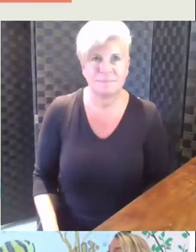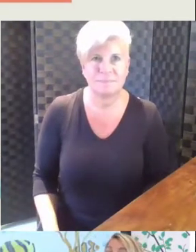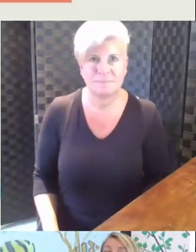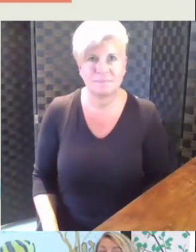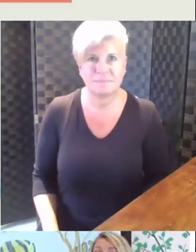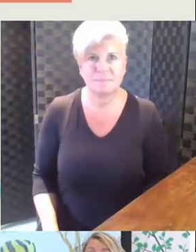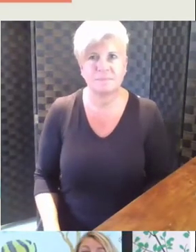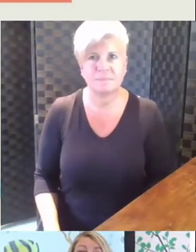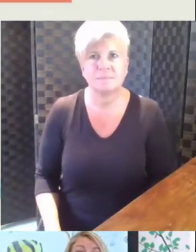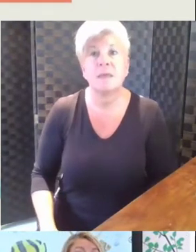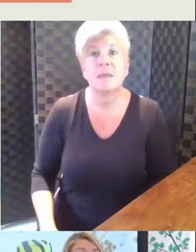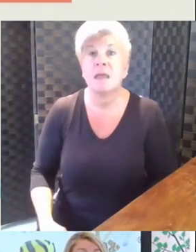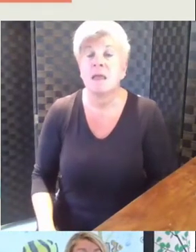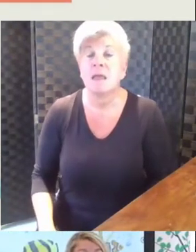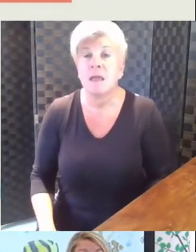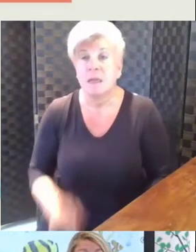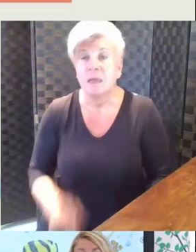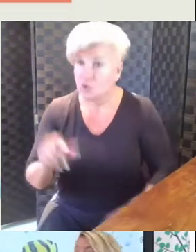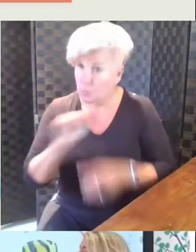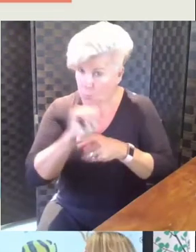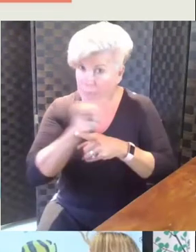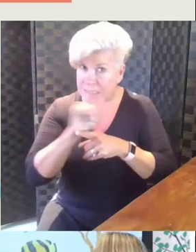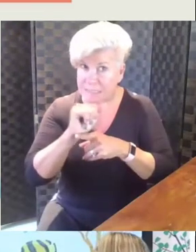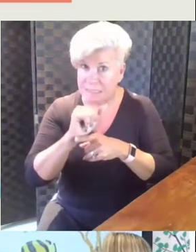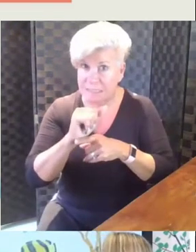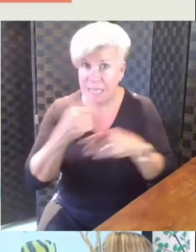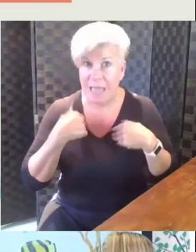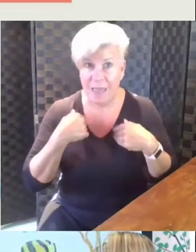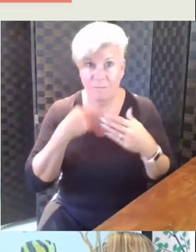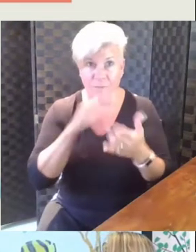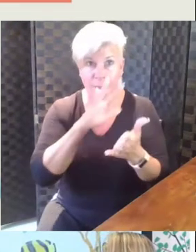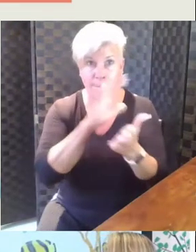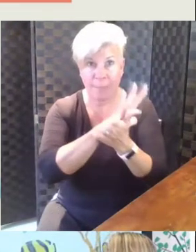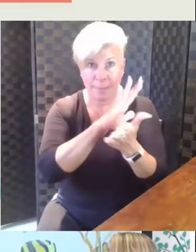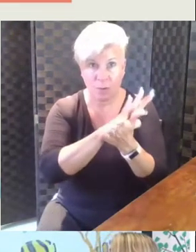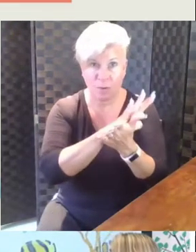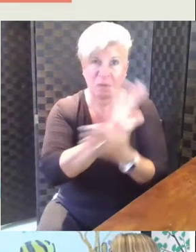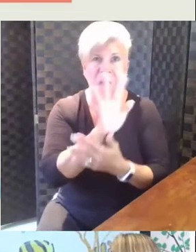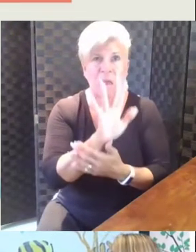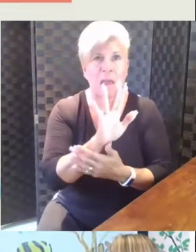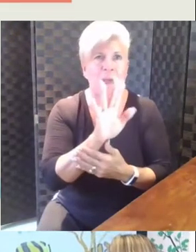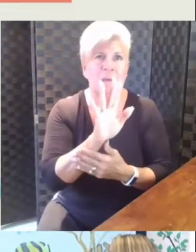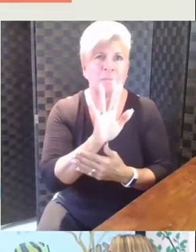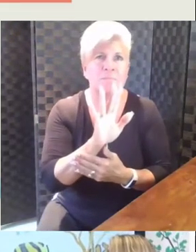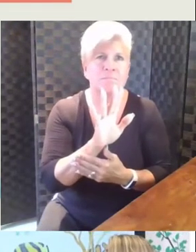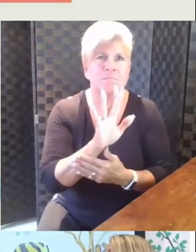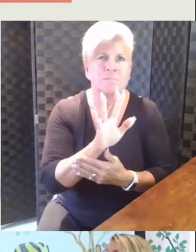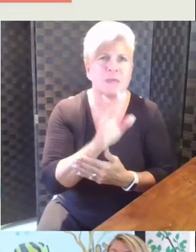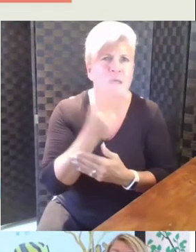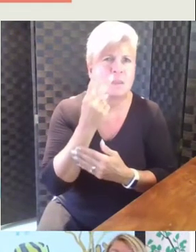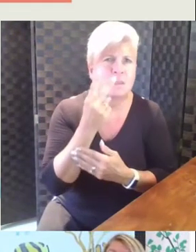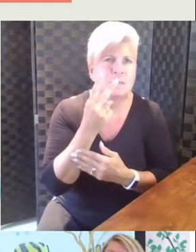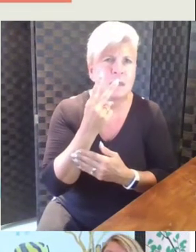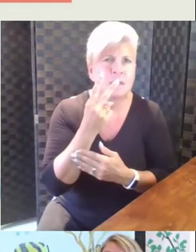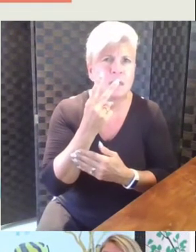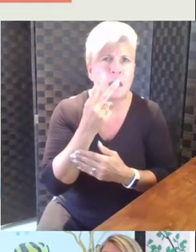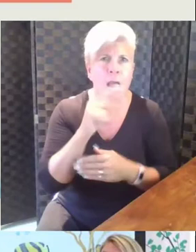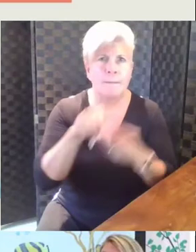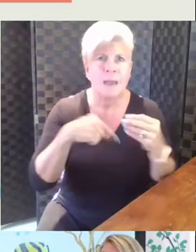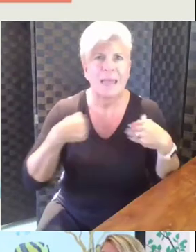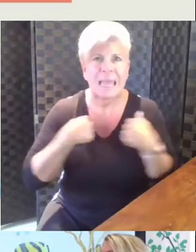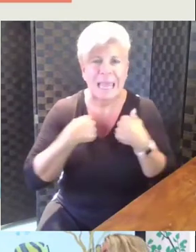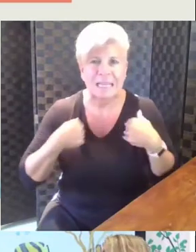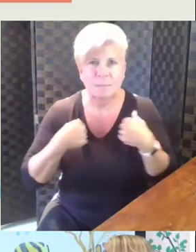All right, so I've got something for you to practice. And I've got a passage. It's about, well, it looks like it might be about